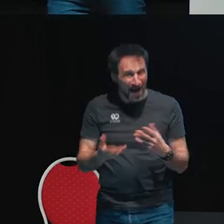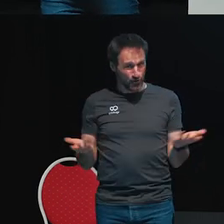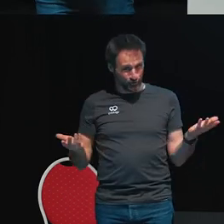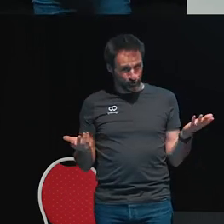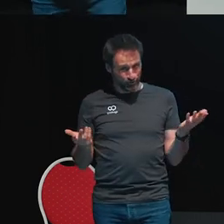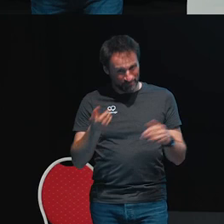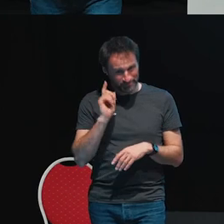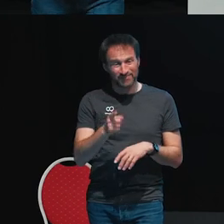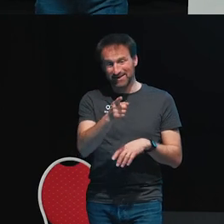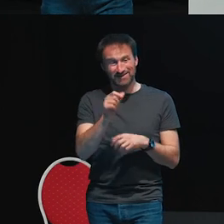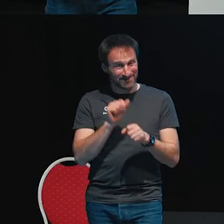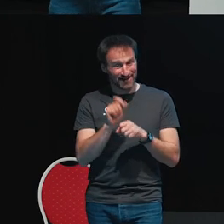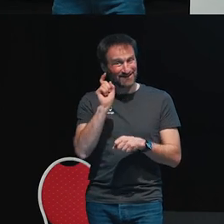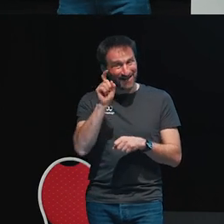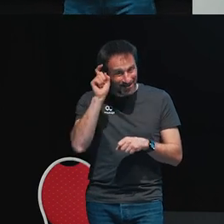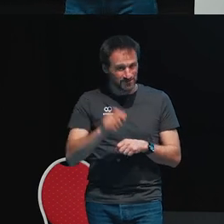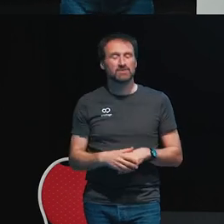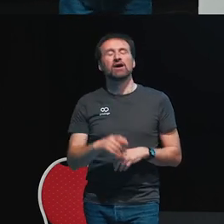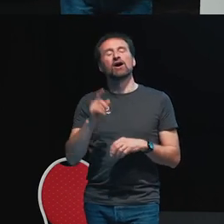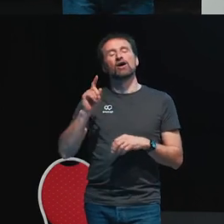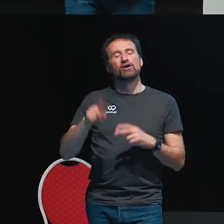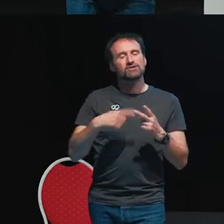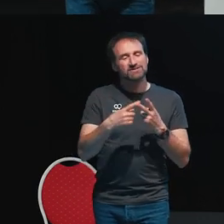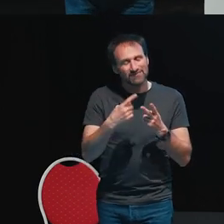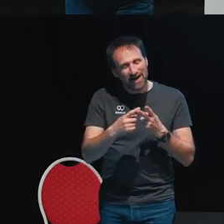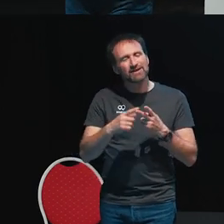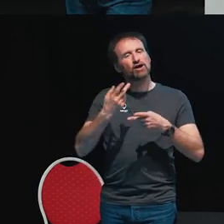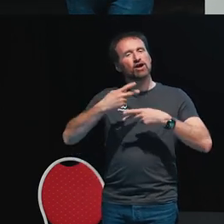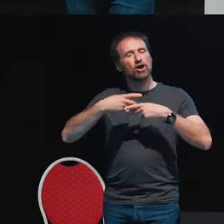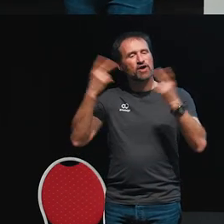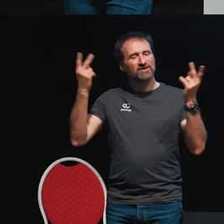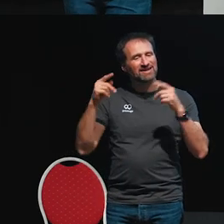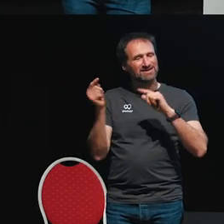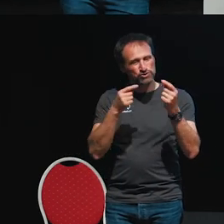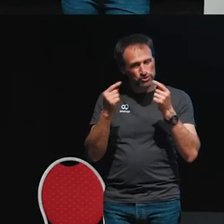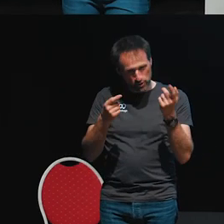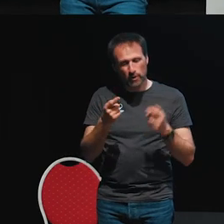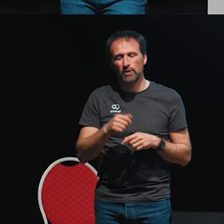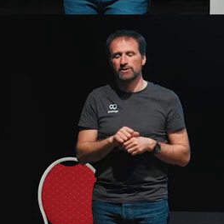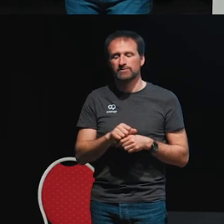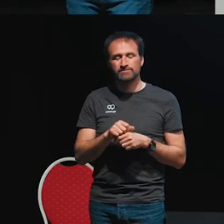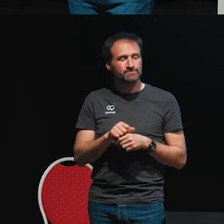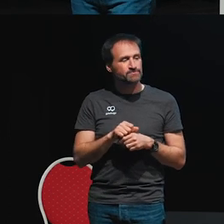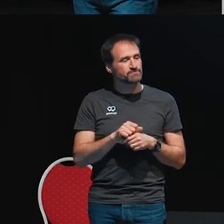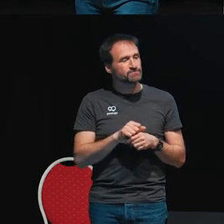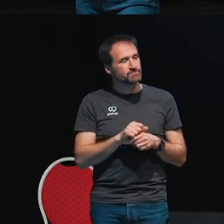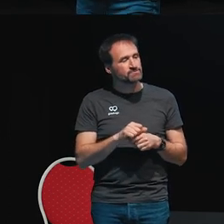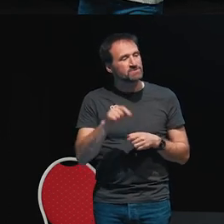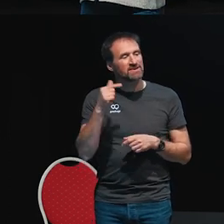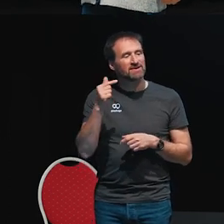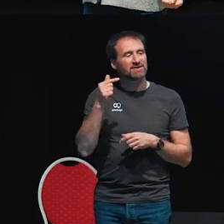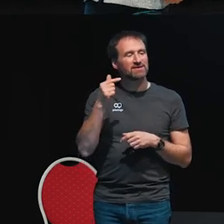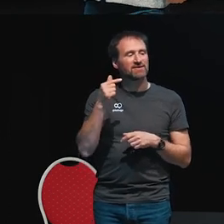So you make that. Another discussing in public action you do is request a review for tag. Another